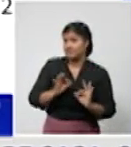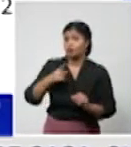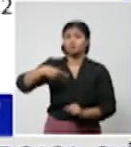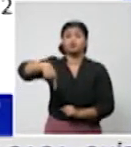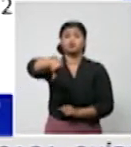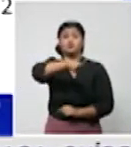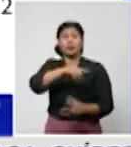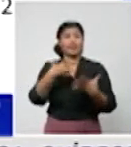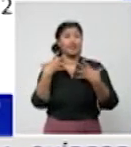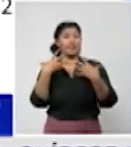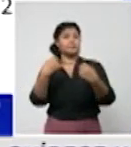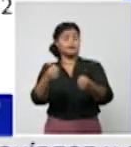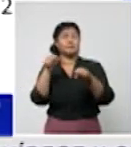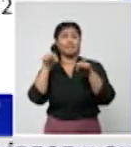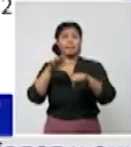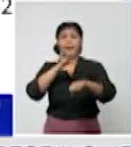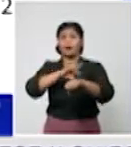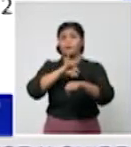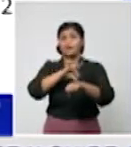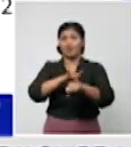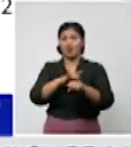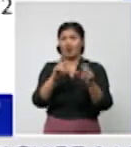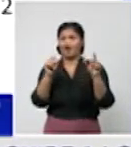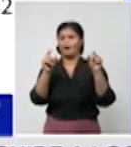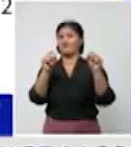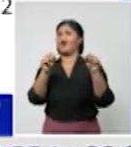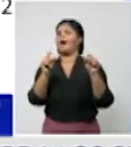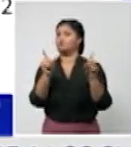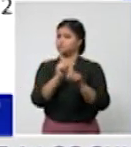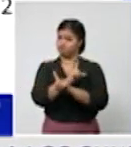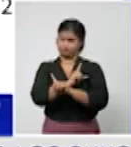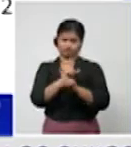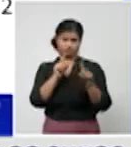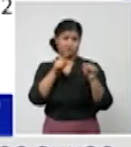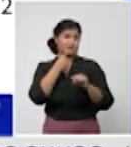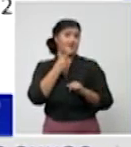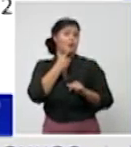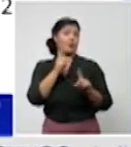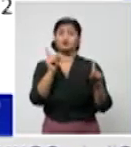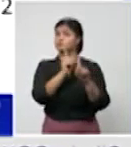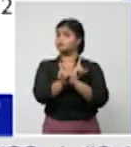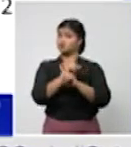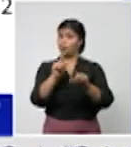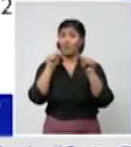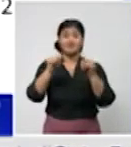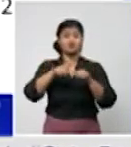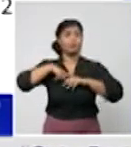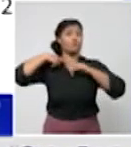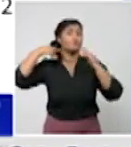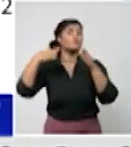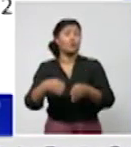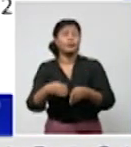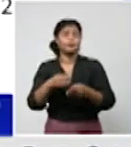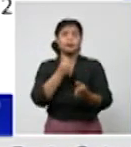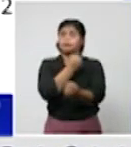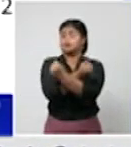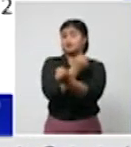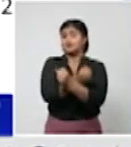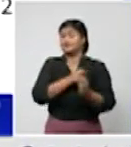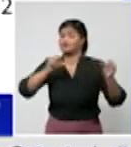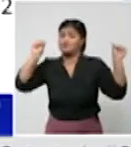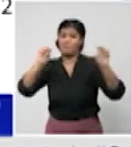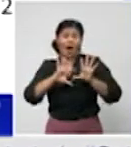94,104. Mexico, not similar in extension as Brazil and the United States, but occupies the third position with